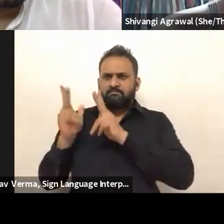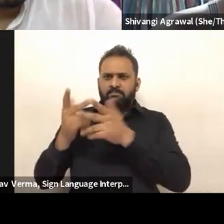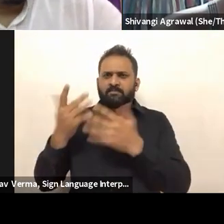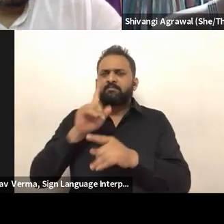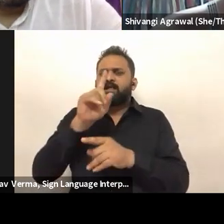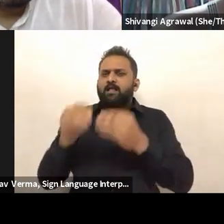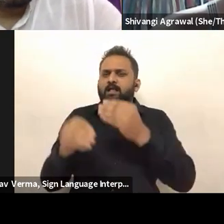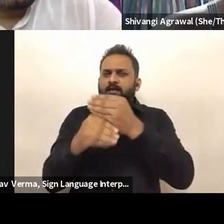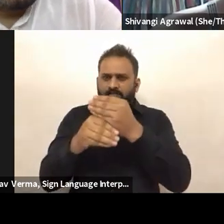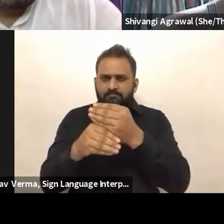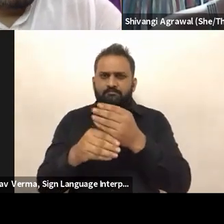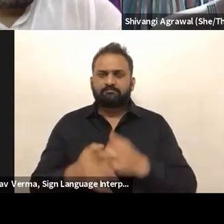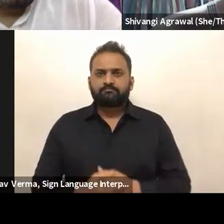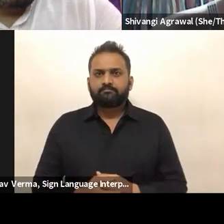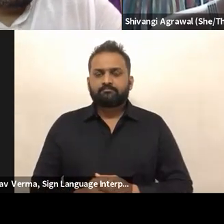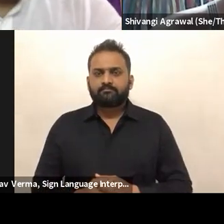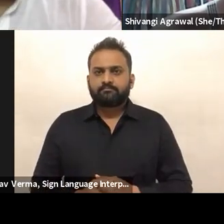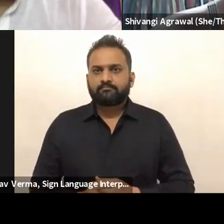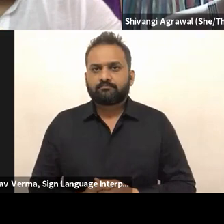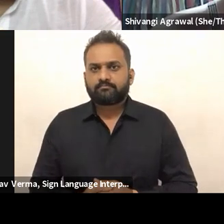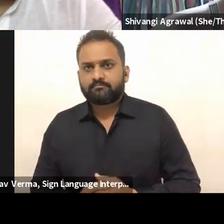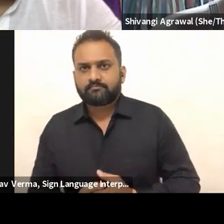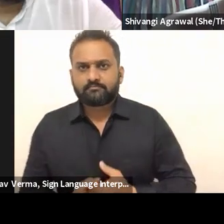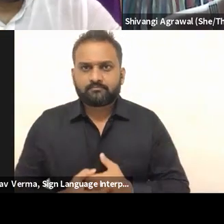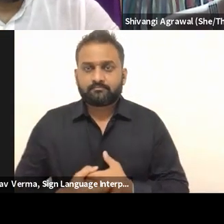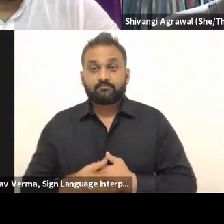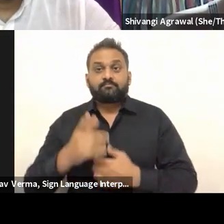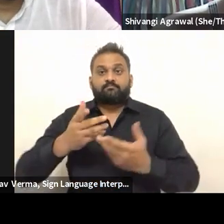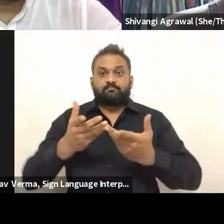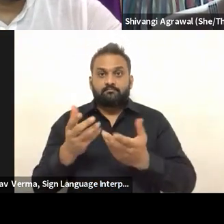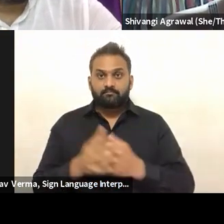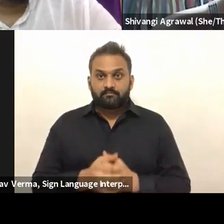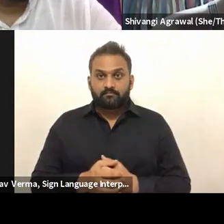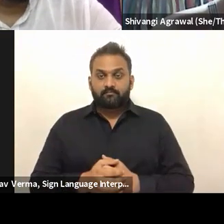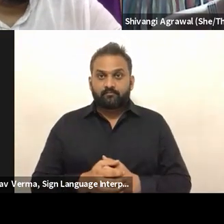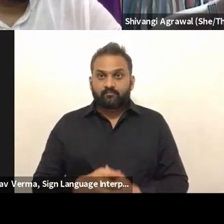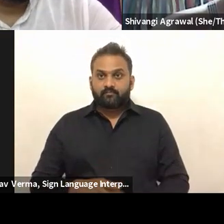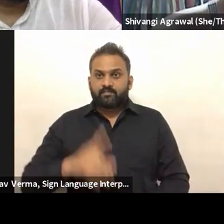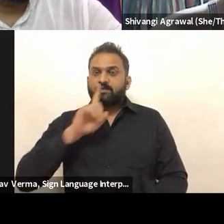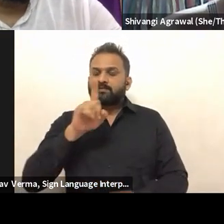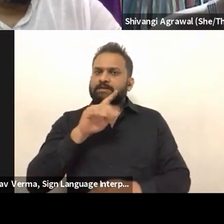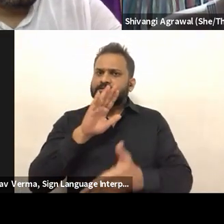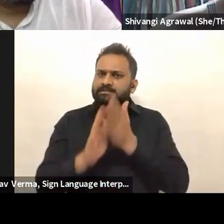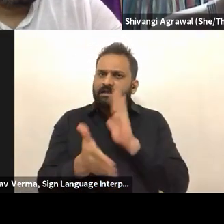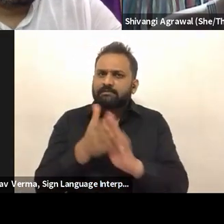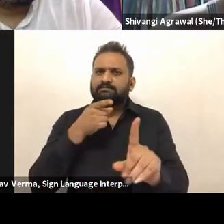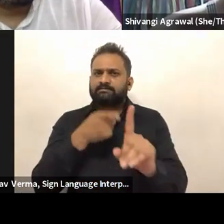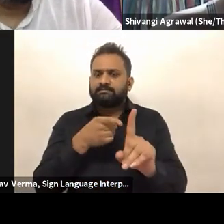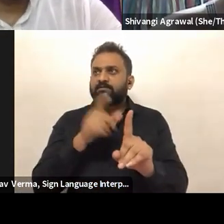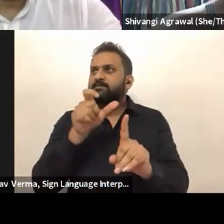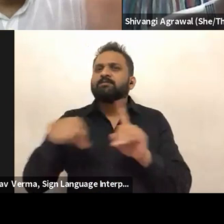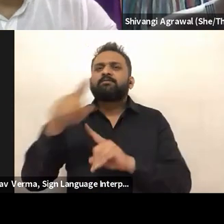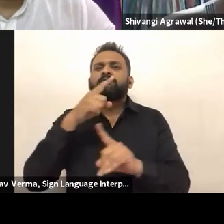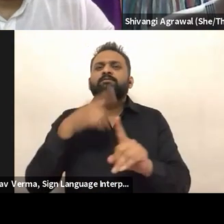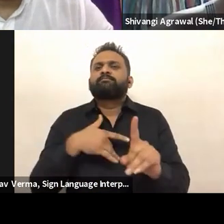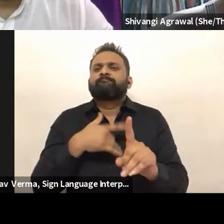that. Uh, for the kind of challenges that people face,